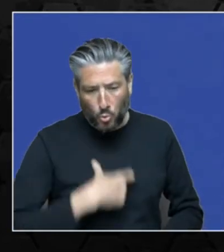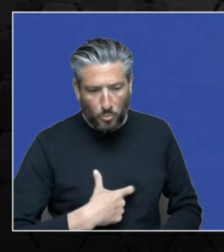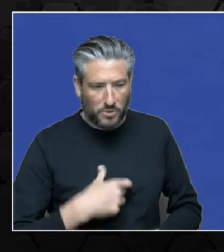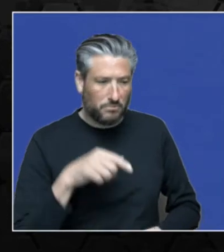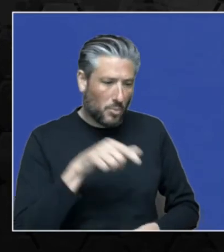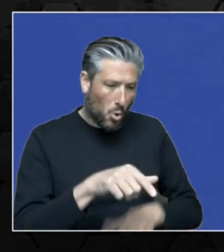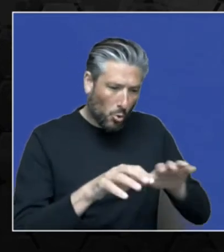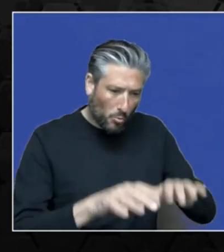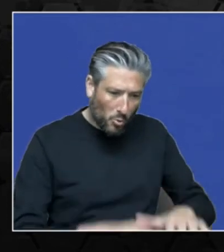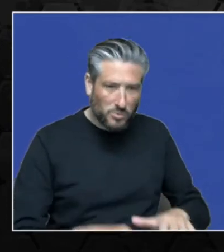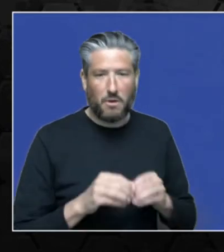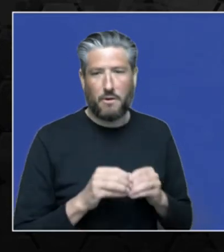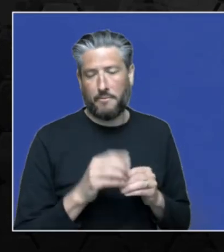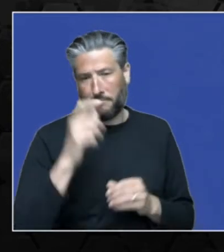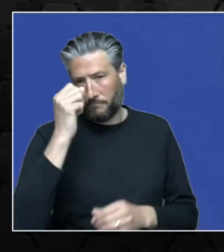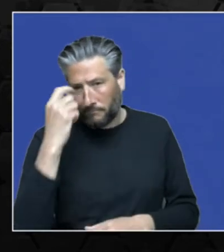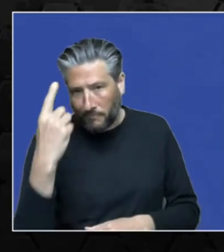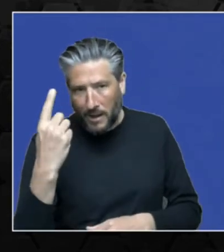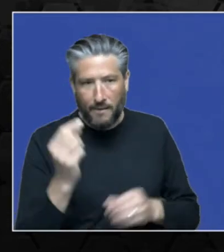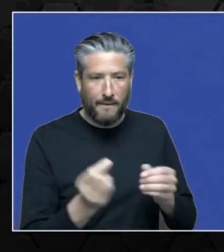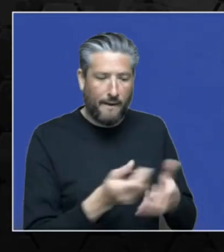So for example, if you want to